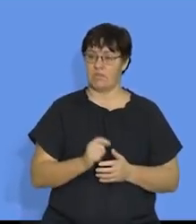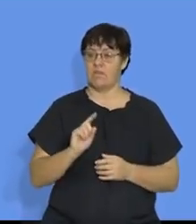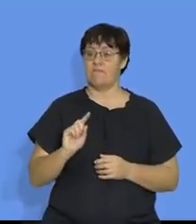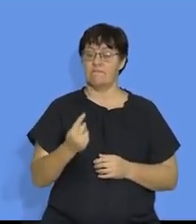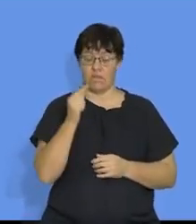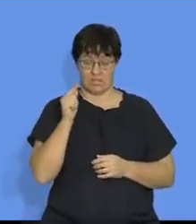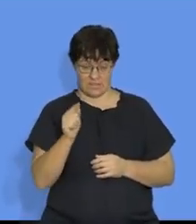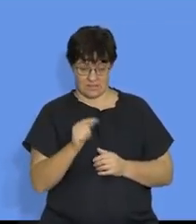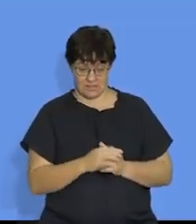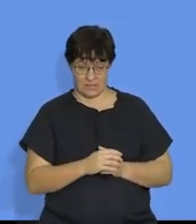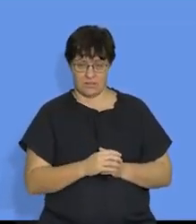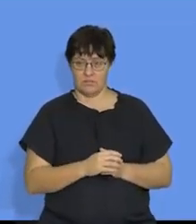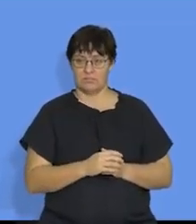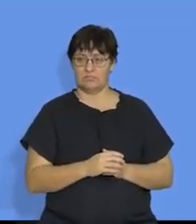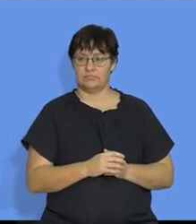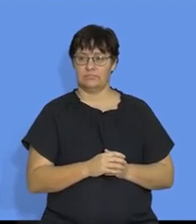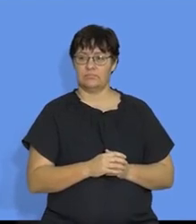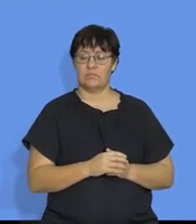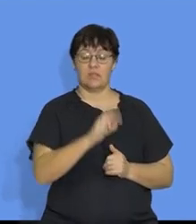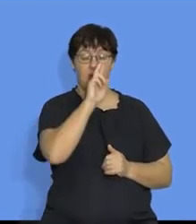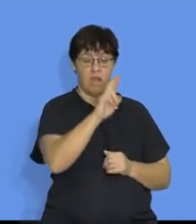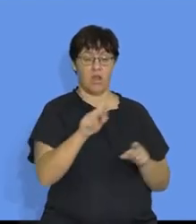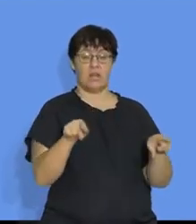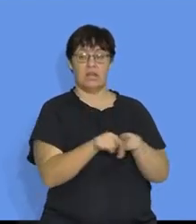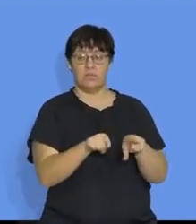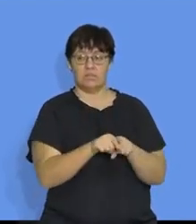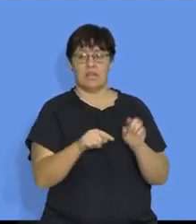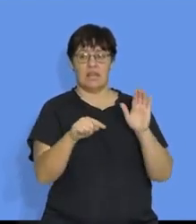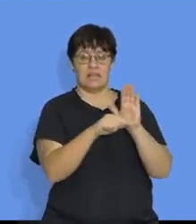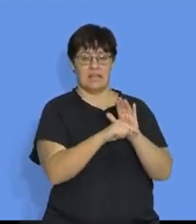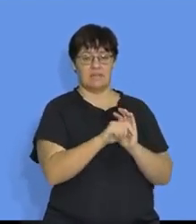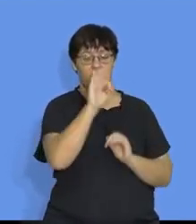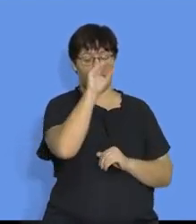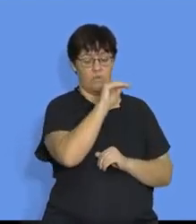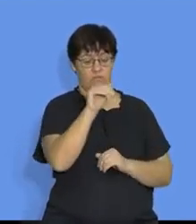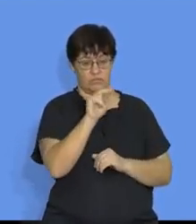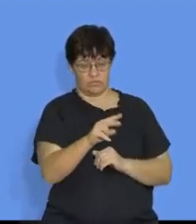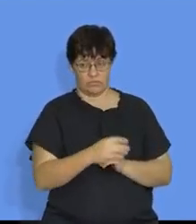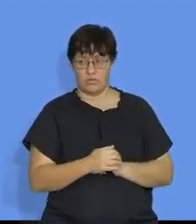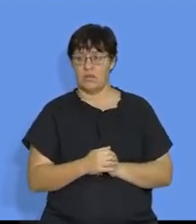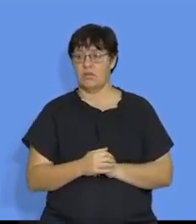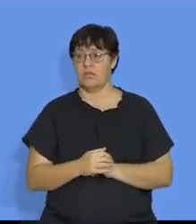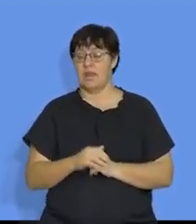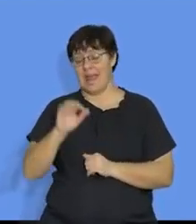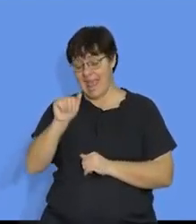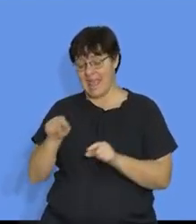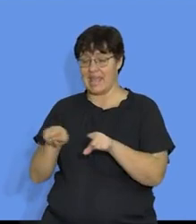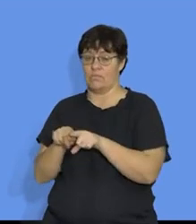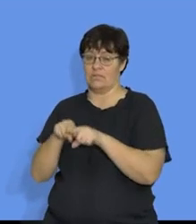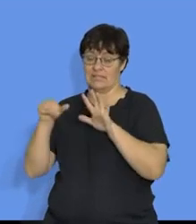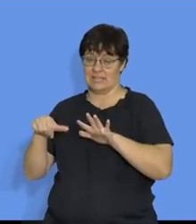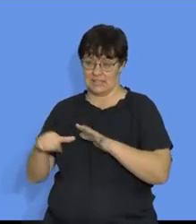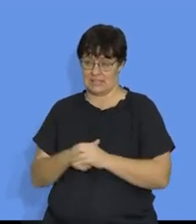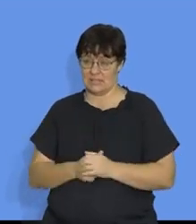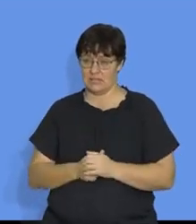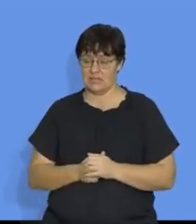So for the first one, I'm going to look at when r is negative 3 over 2 and a is 16.